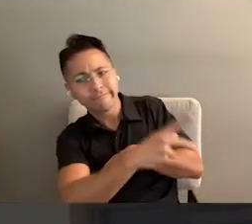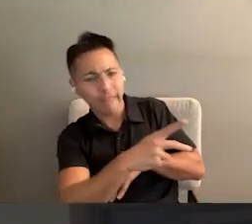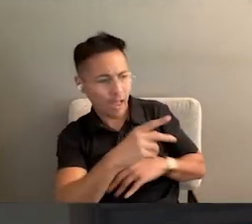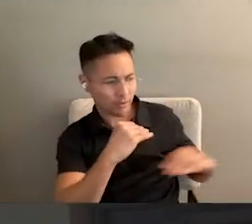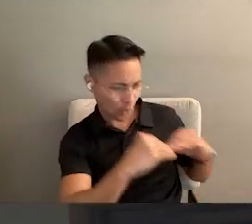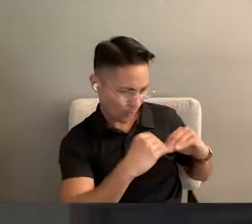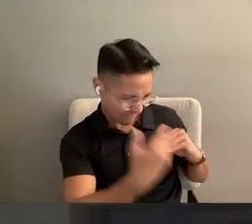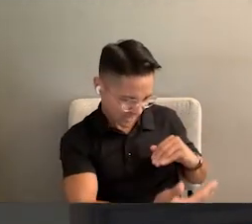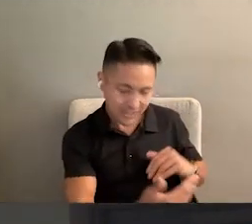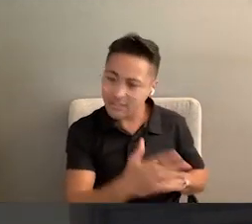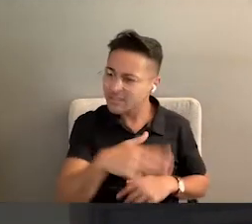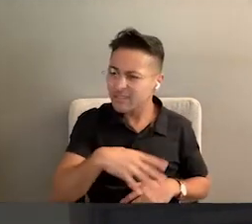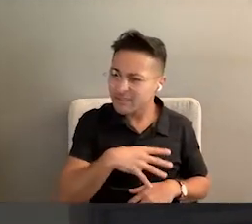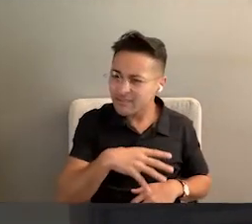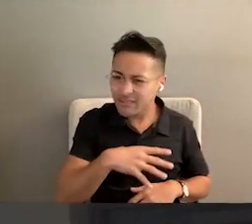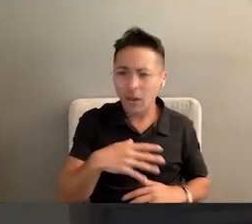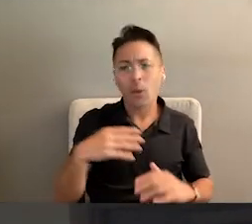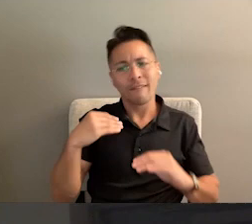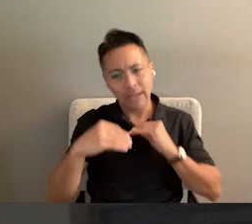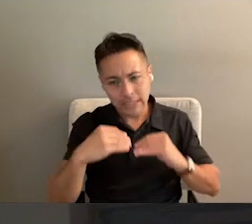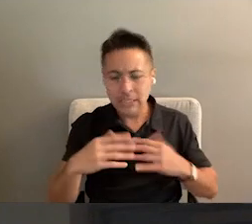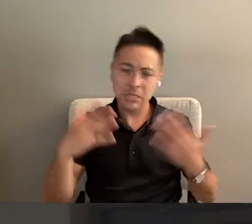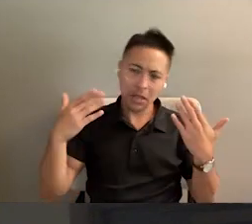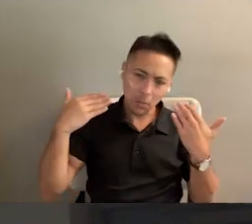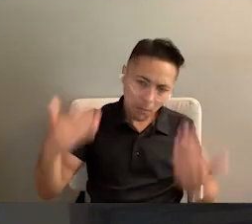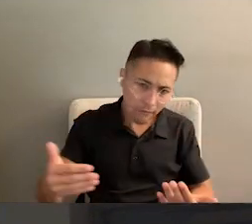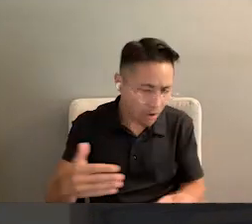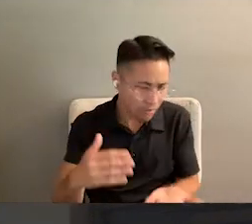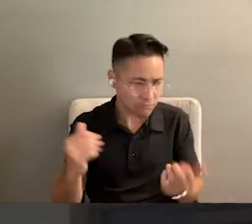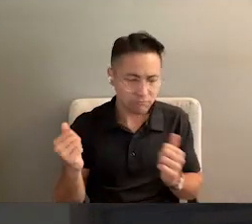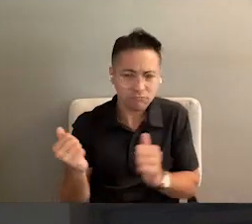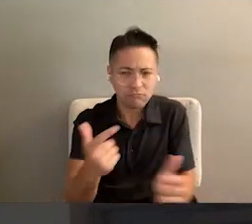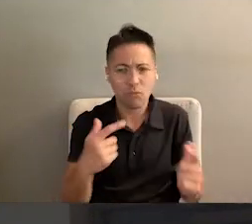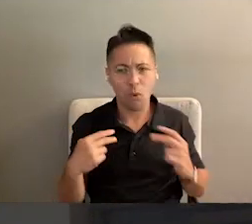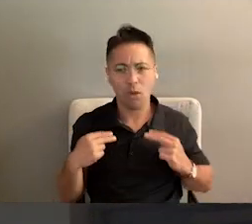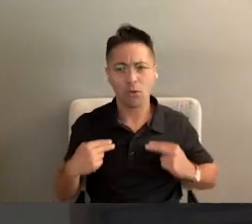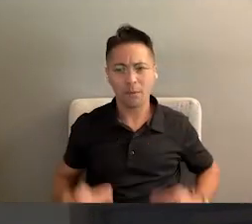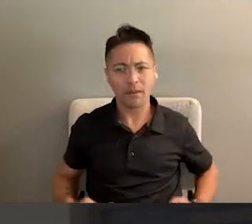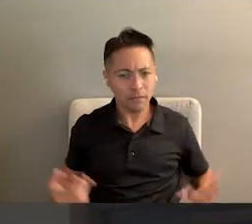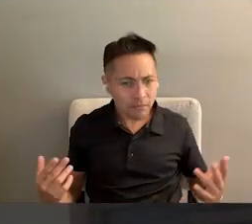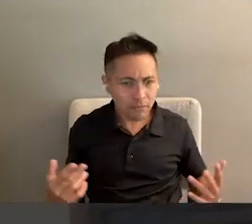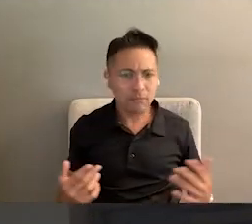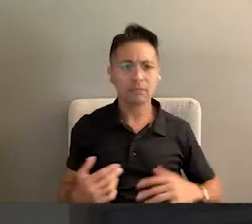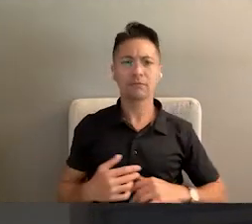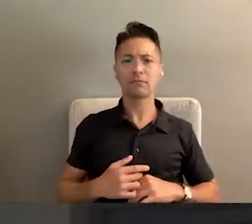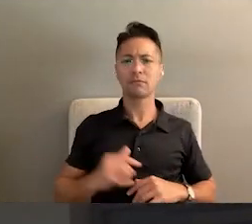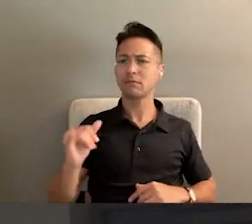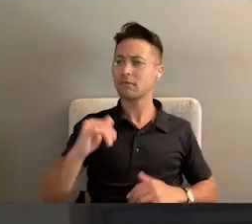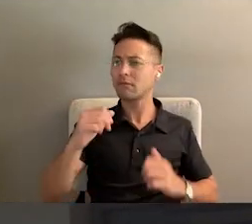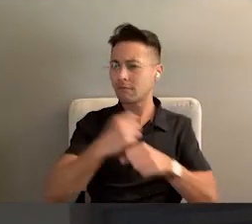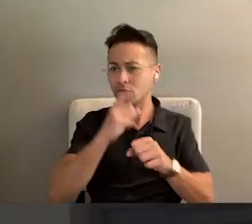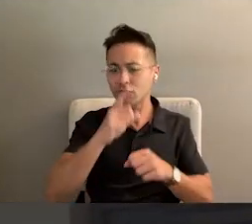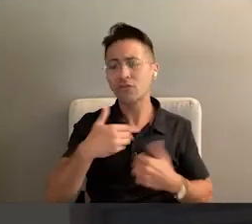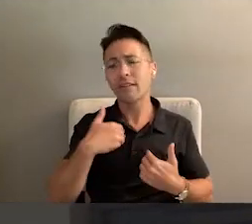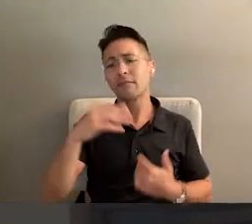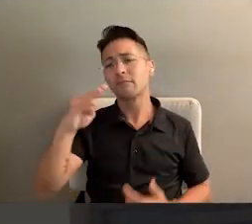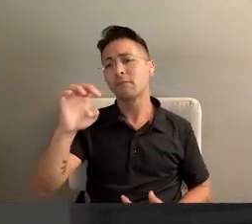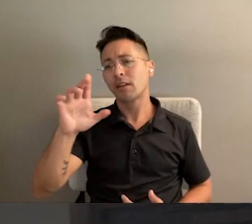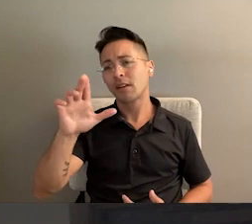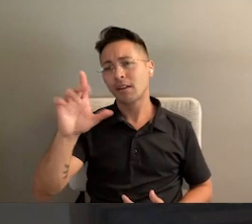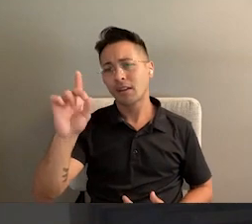mistakes. They'll probably miss something every now and then. We'll have to send it back for corrections. That's okay. We get it corrected. We move on. Right? We're all